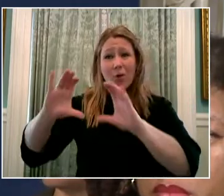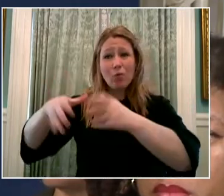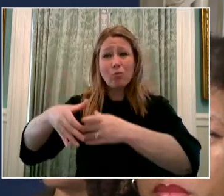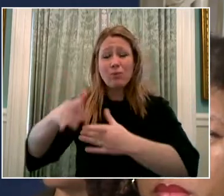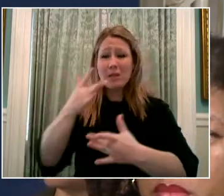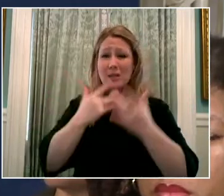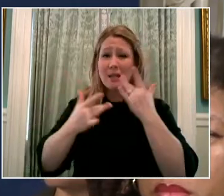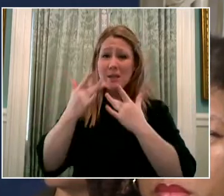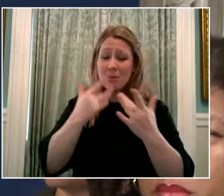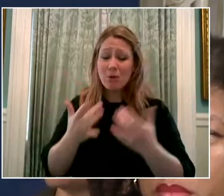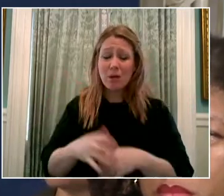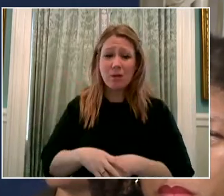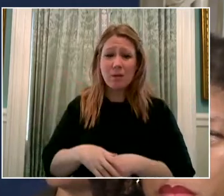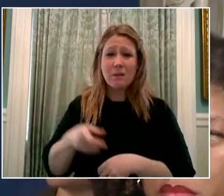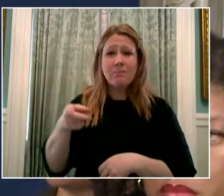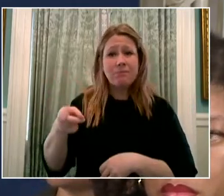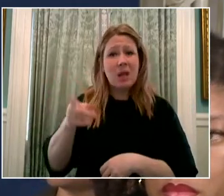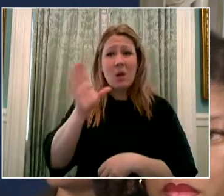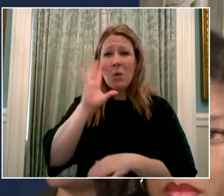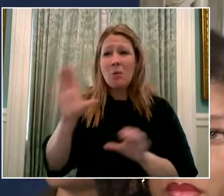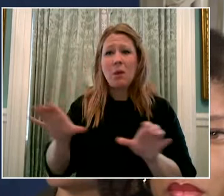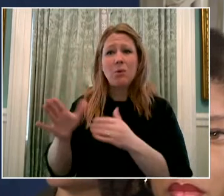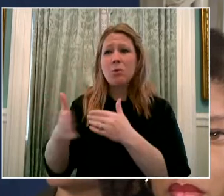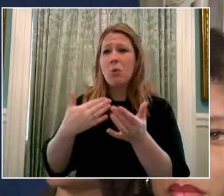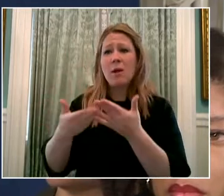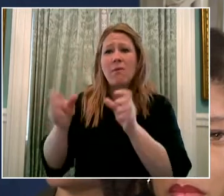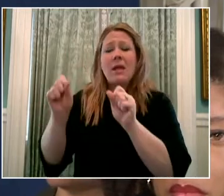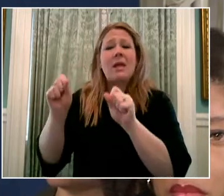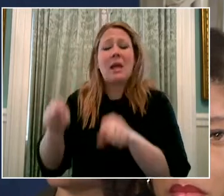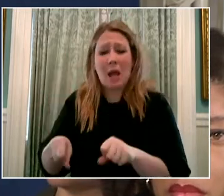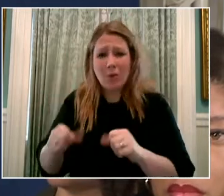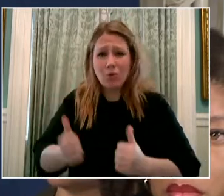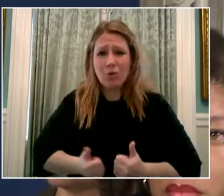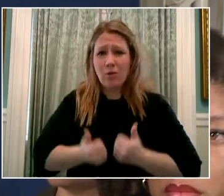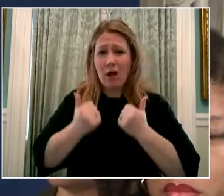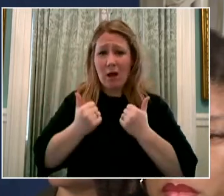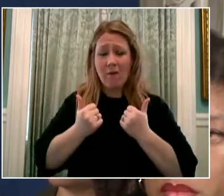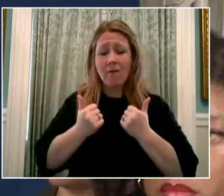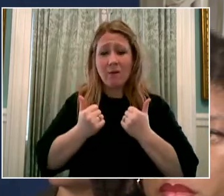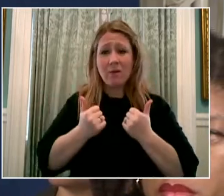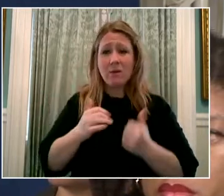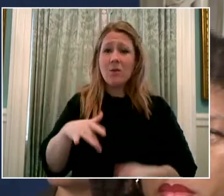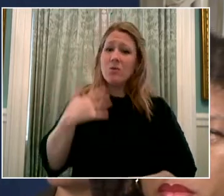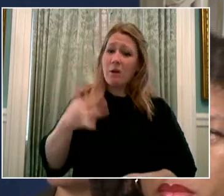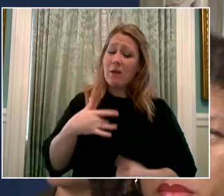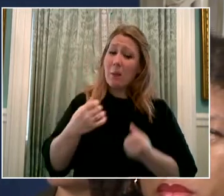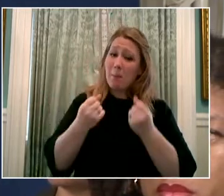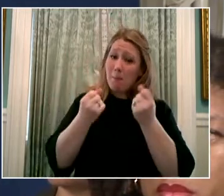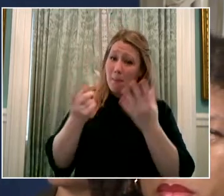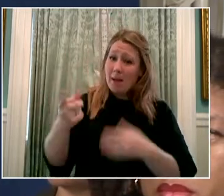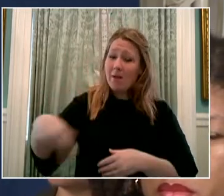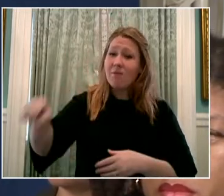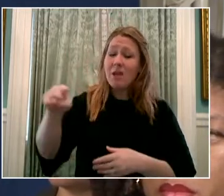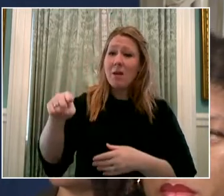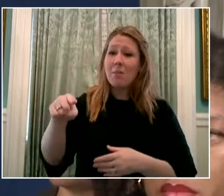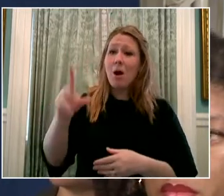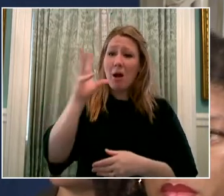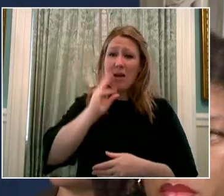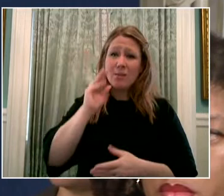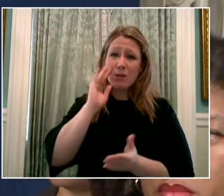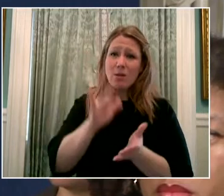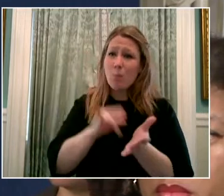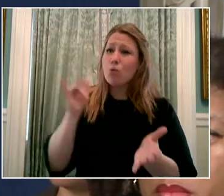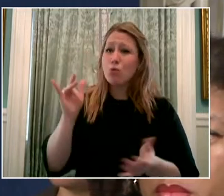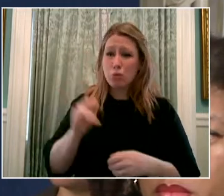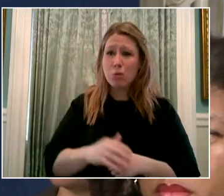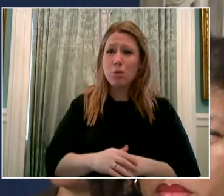number of them, I believe, are being exploited, are being mistreated because they are trying to provide for their families. And they are